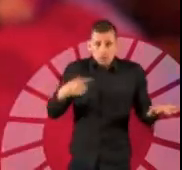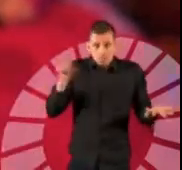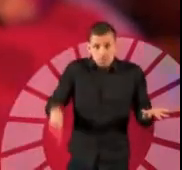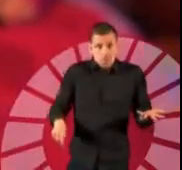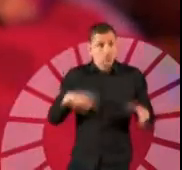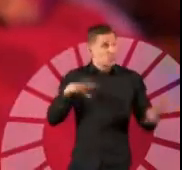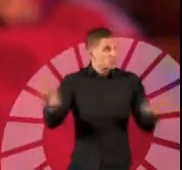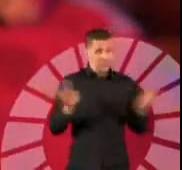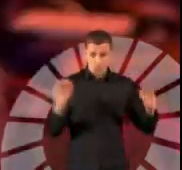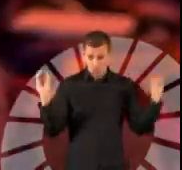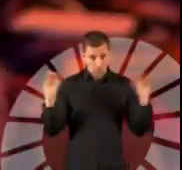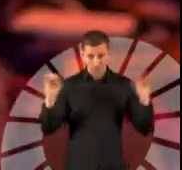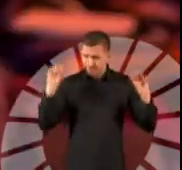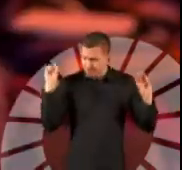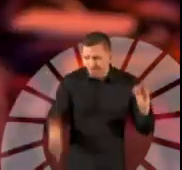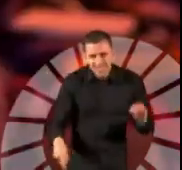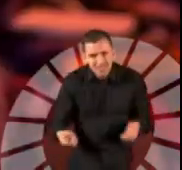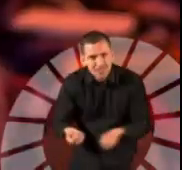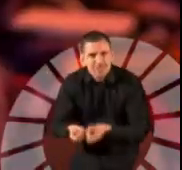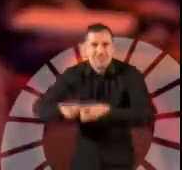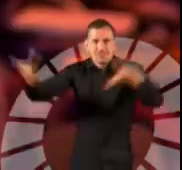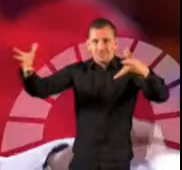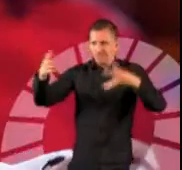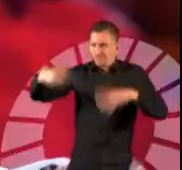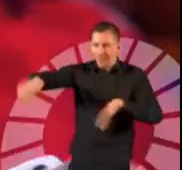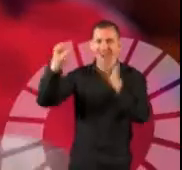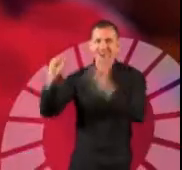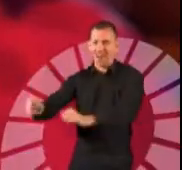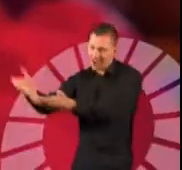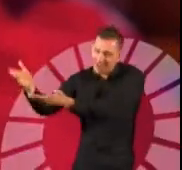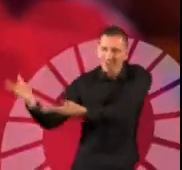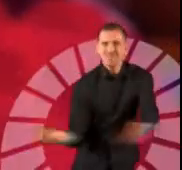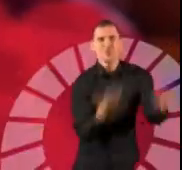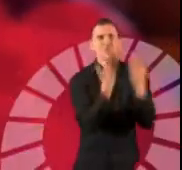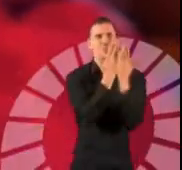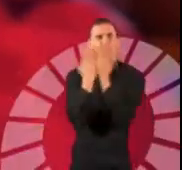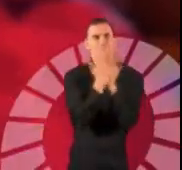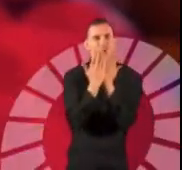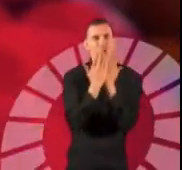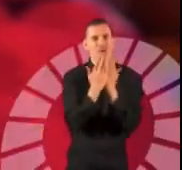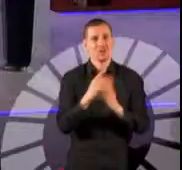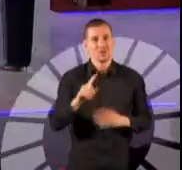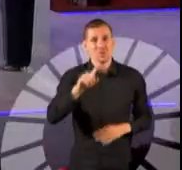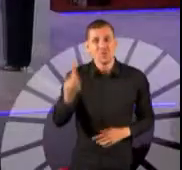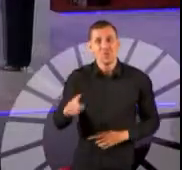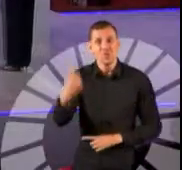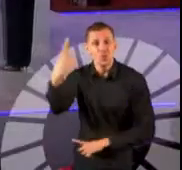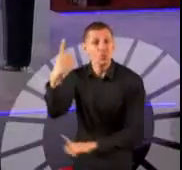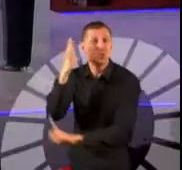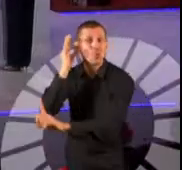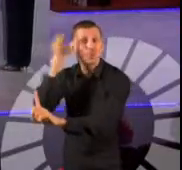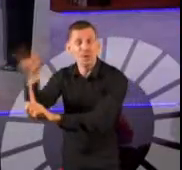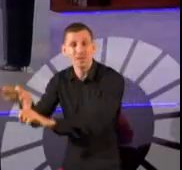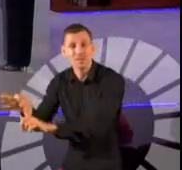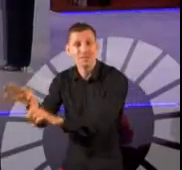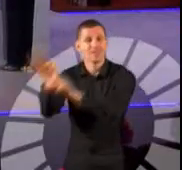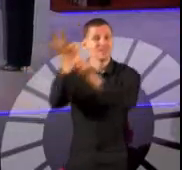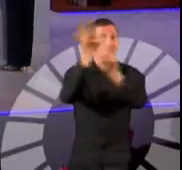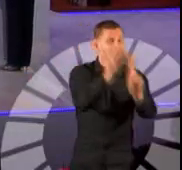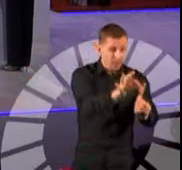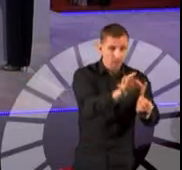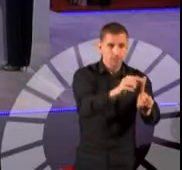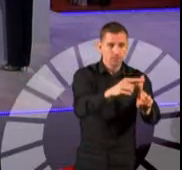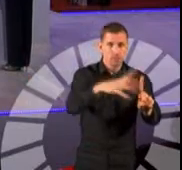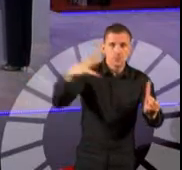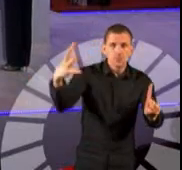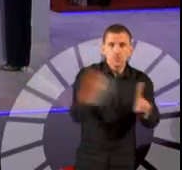is a victory over the ravages that the pandemic has had on education. I congratulate all of the young